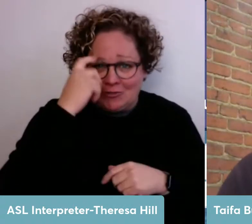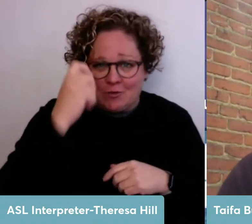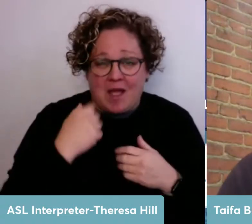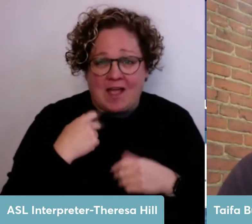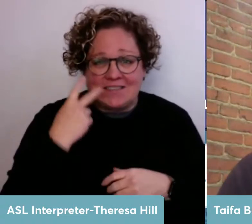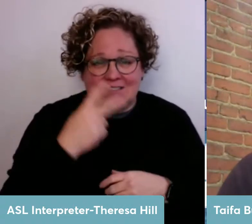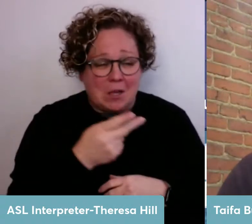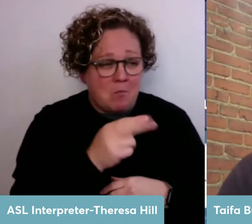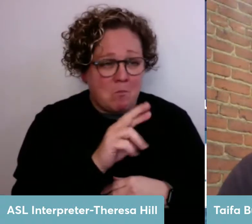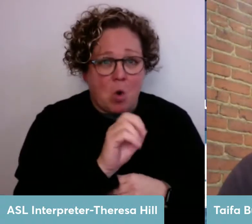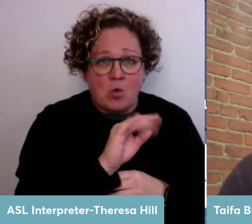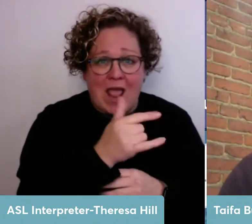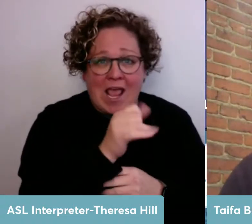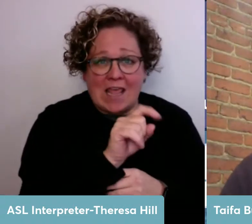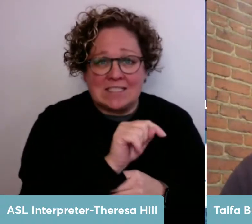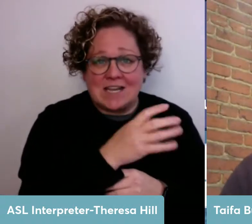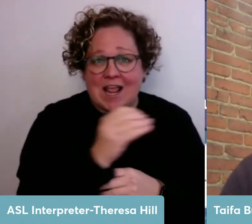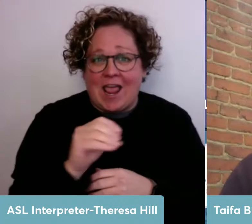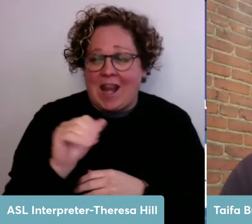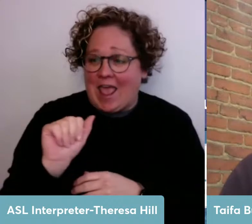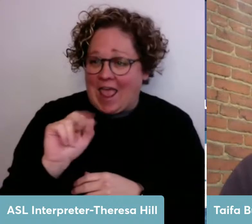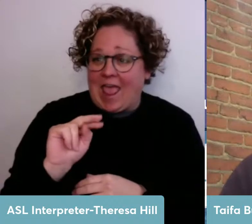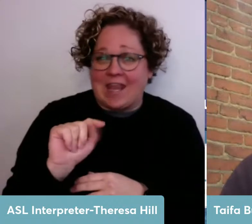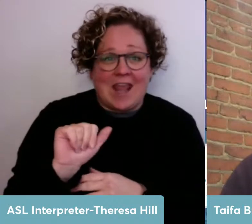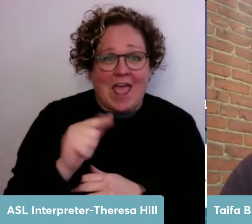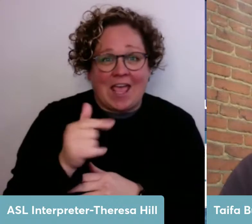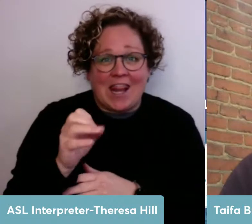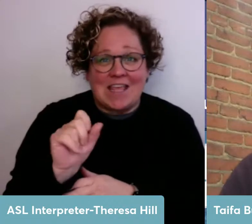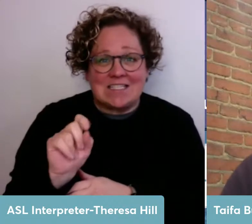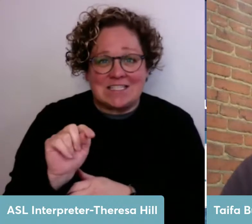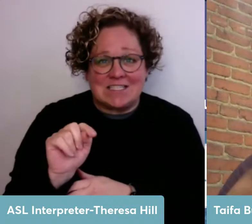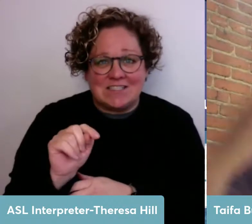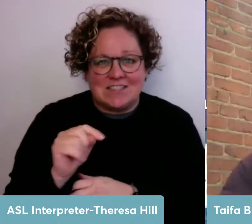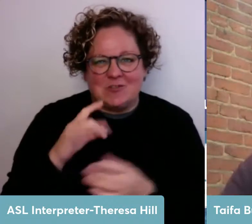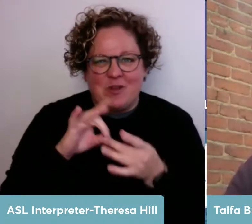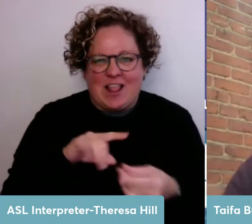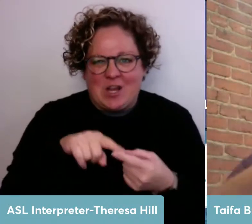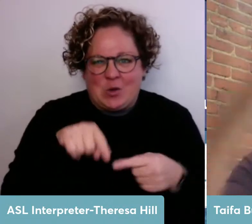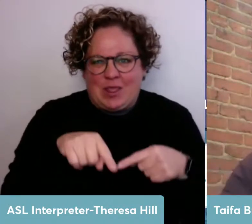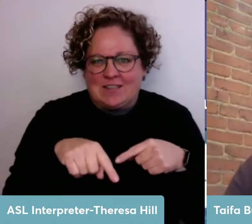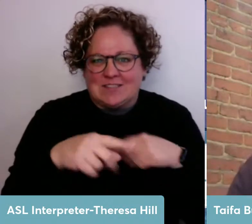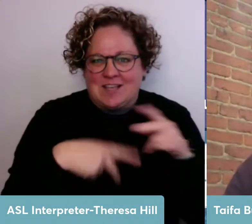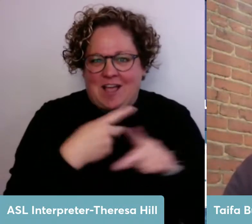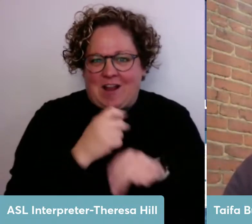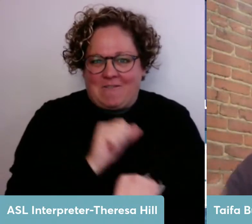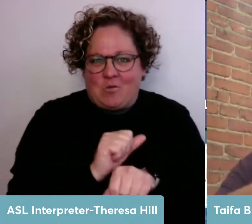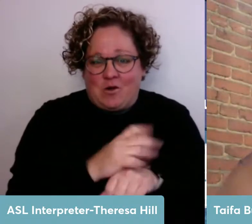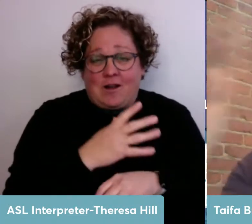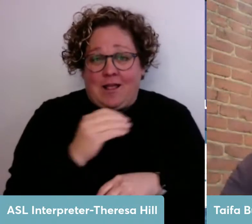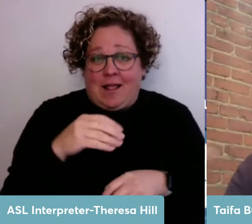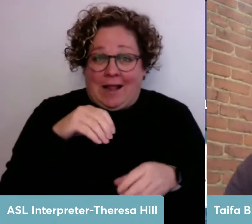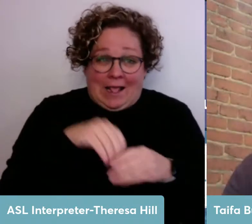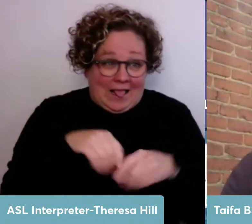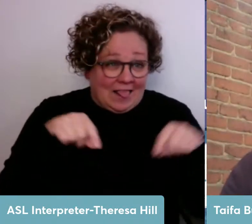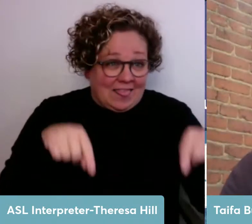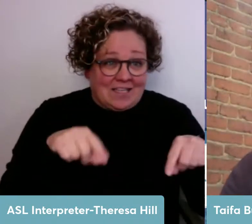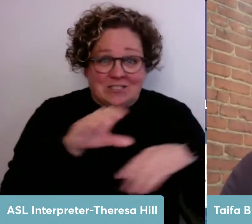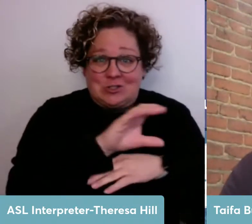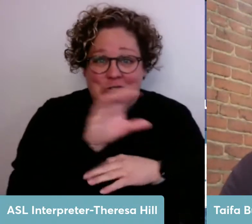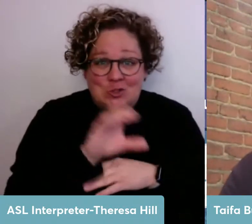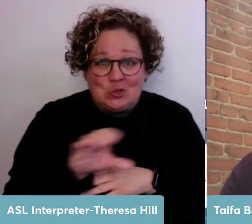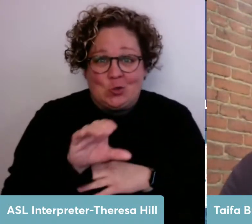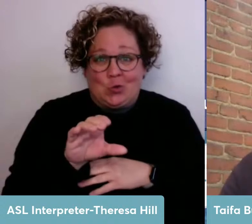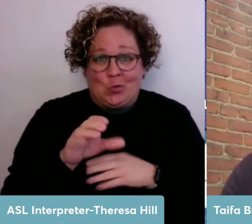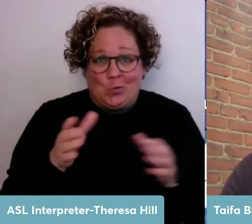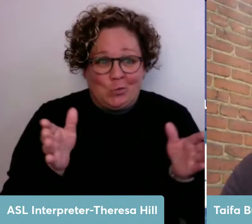antagonists all over the place in terms of this work. And I know in the room, the Zoom room, the StreamYard room